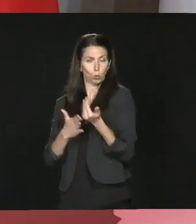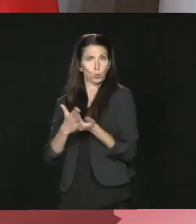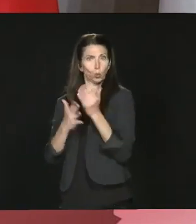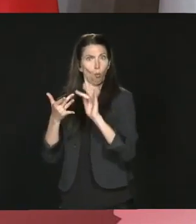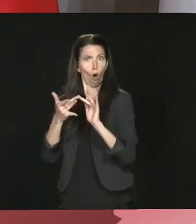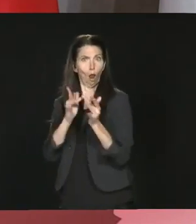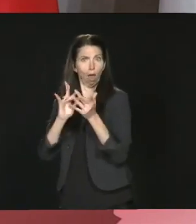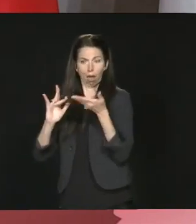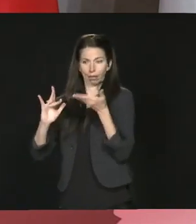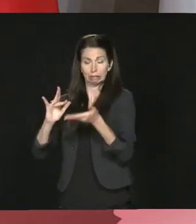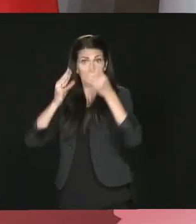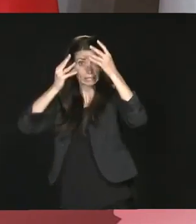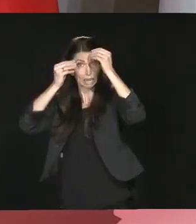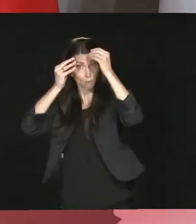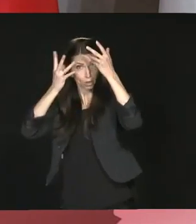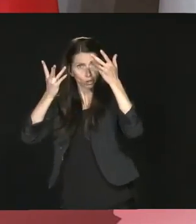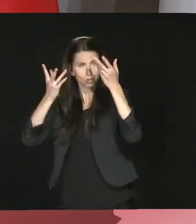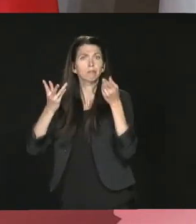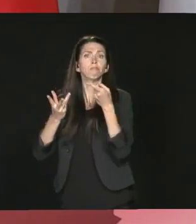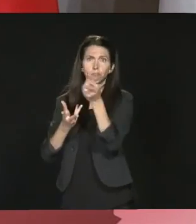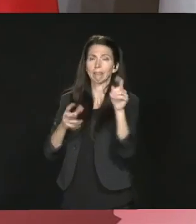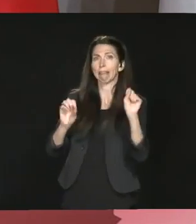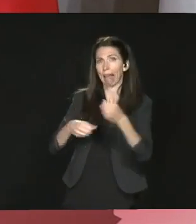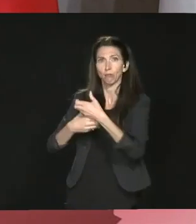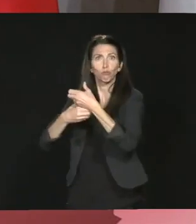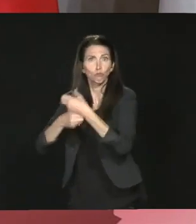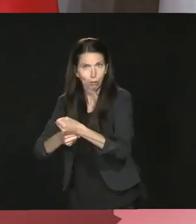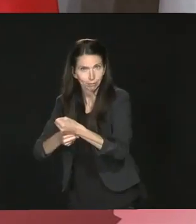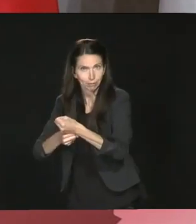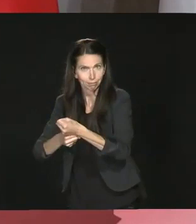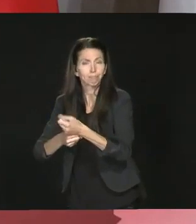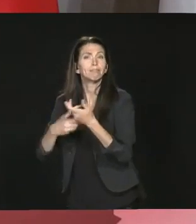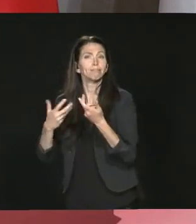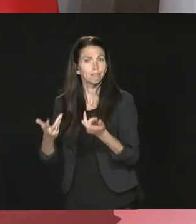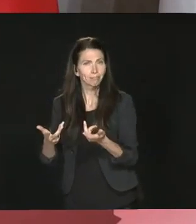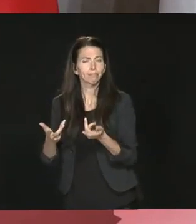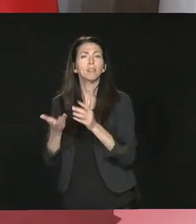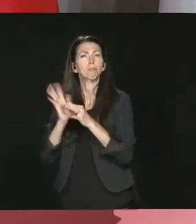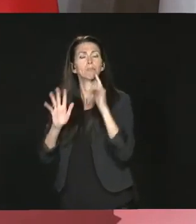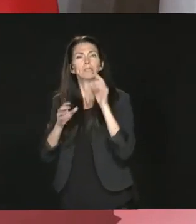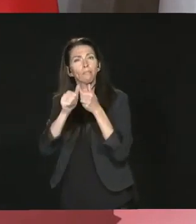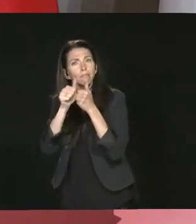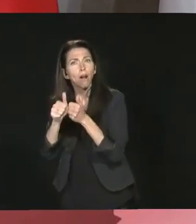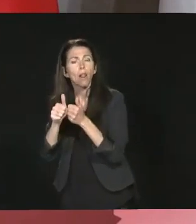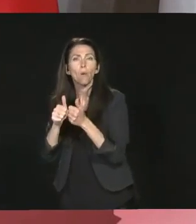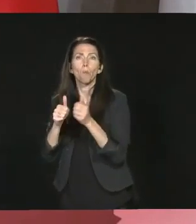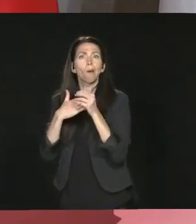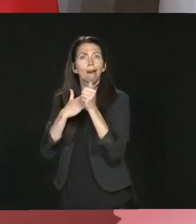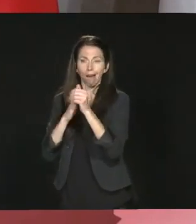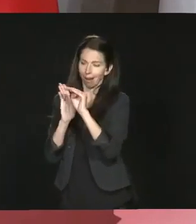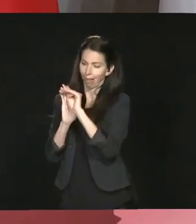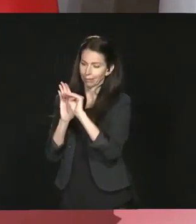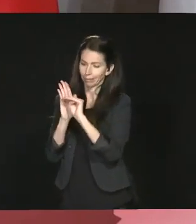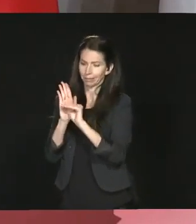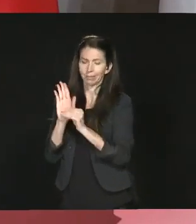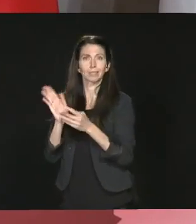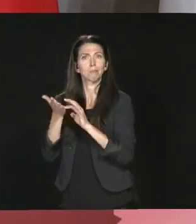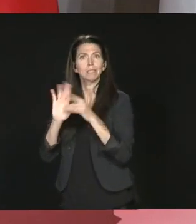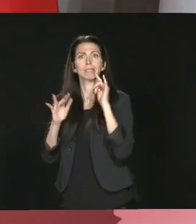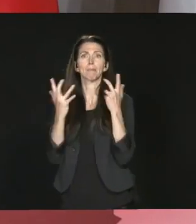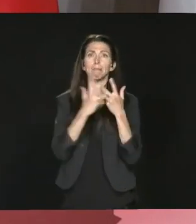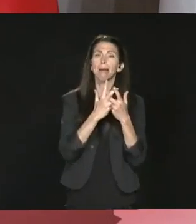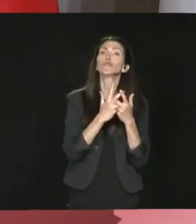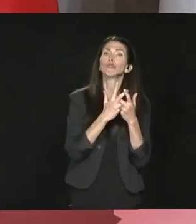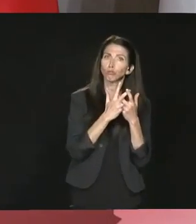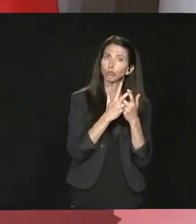Centre canadien d'hygiène et de sécurité au travail à propos du type d'équipement de protection